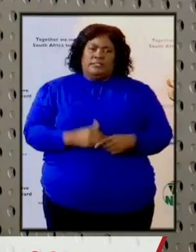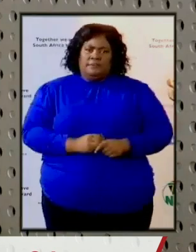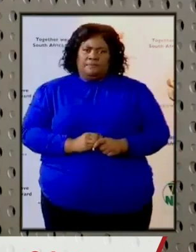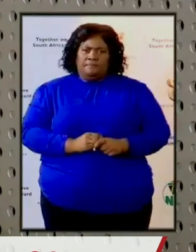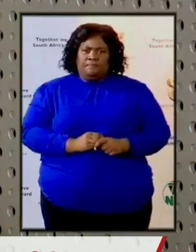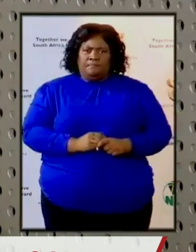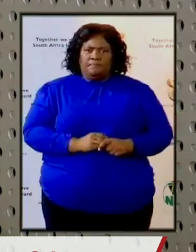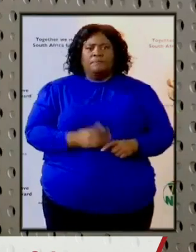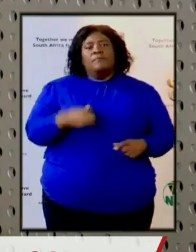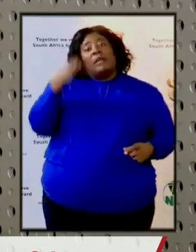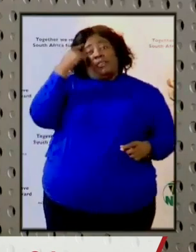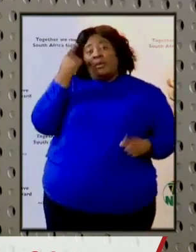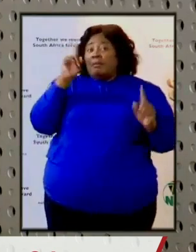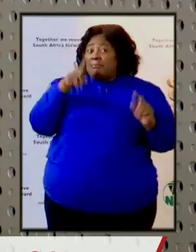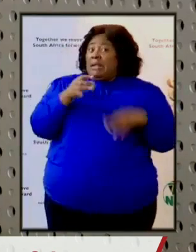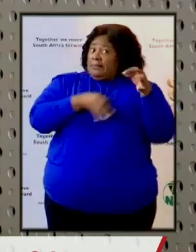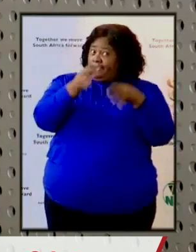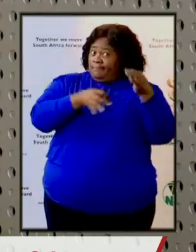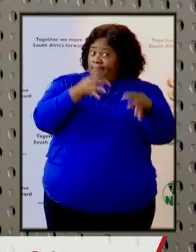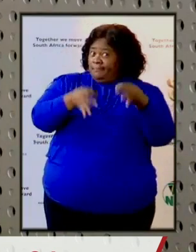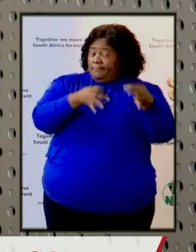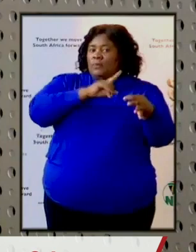I just thought I should stress that.